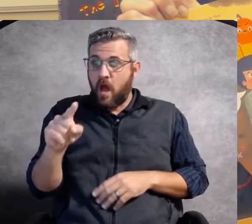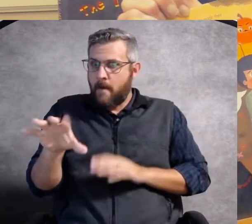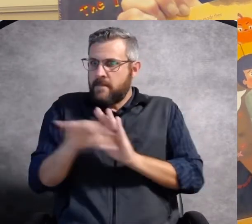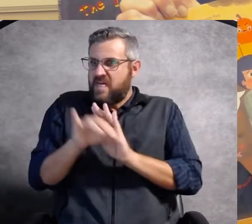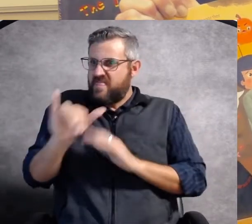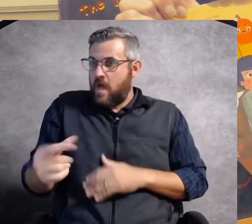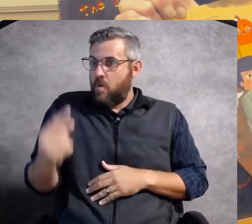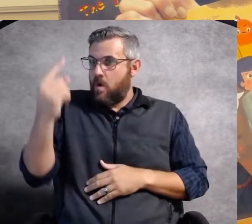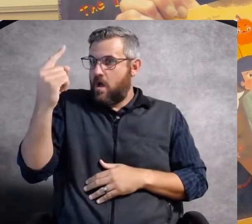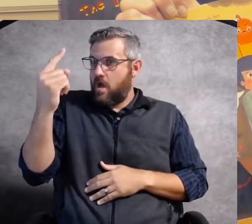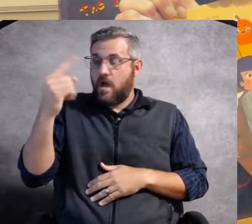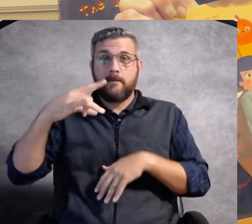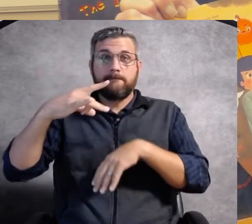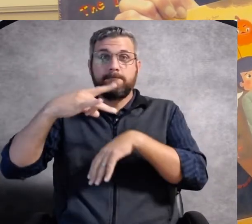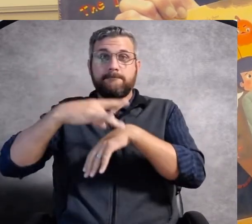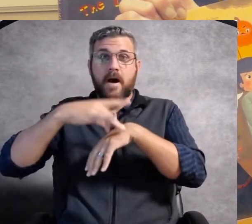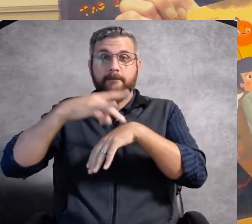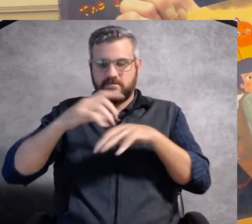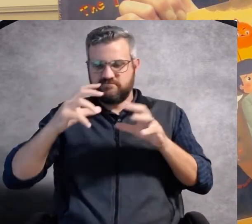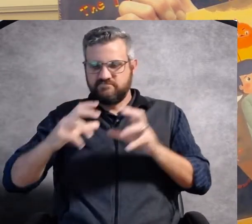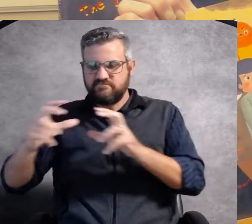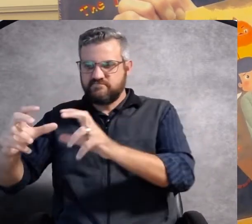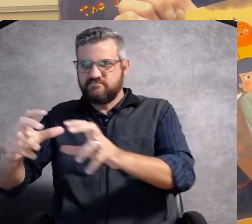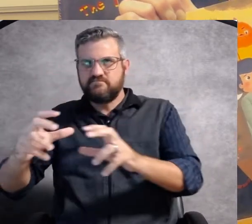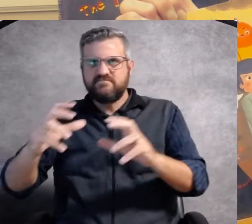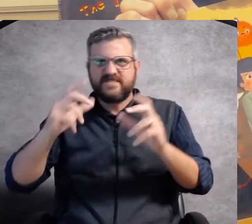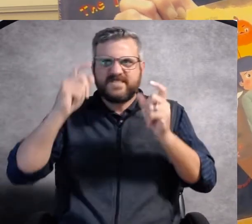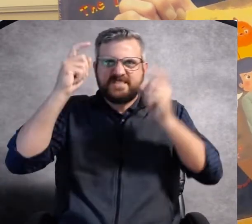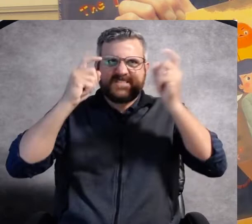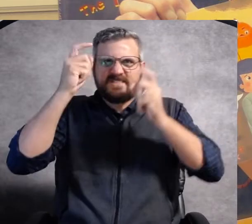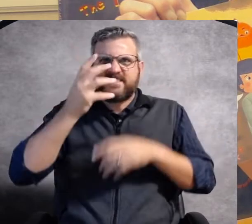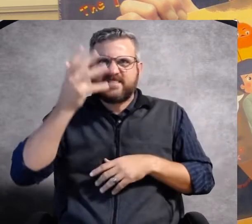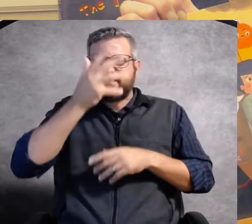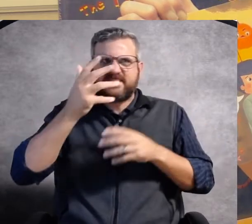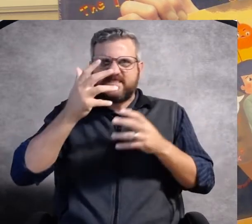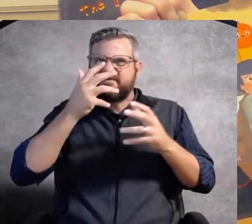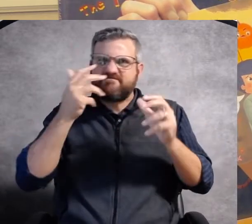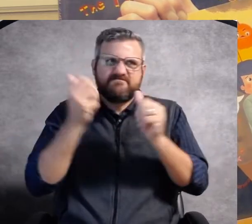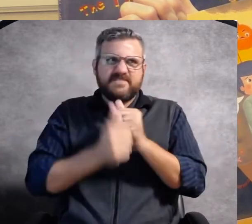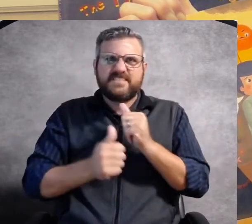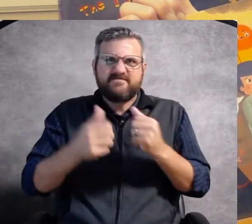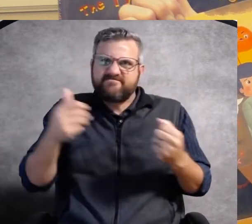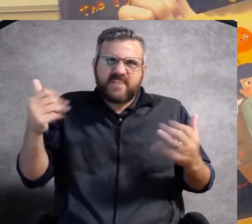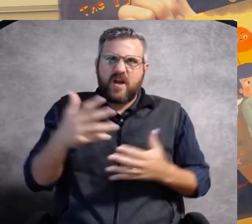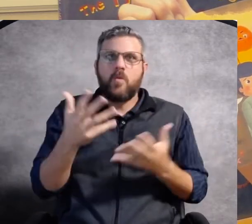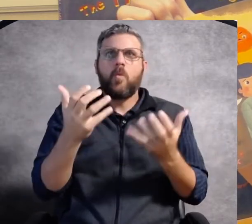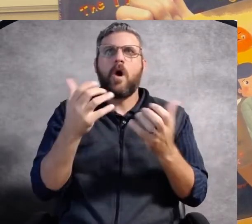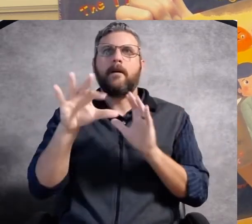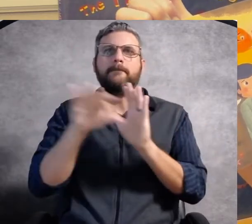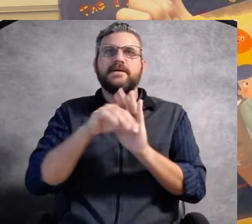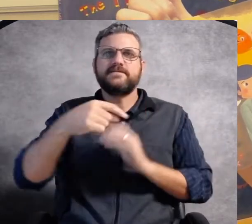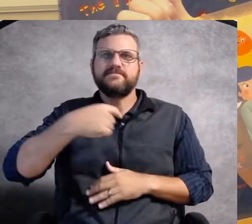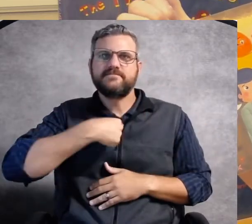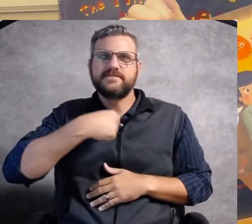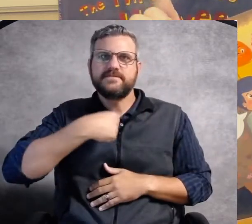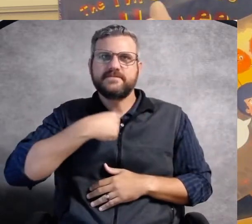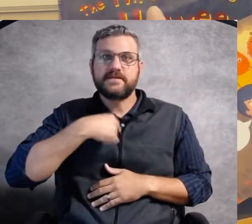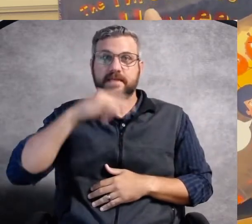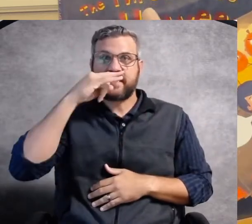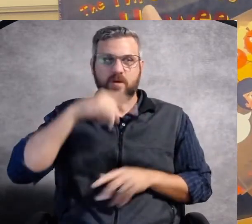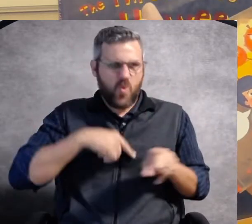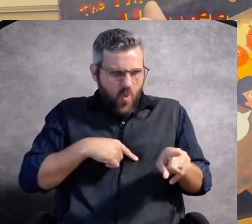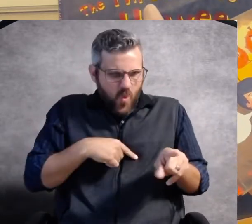The pumpkins made their most frightening faces, each desperate to be chosen by a child. This one's the